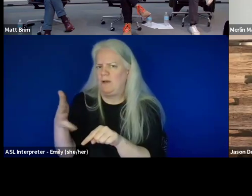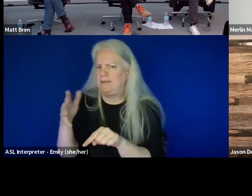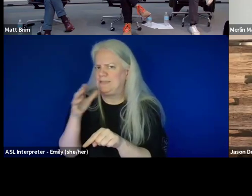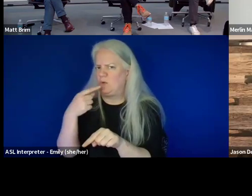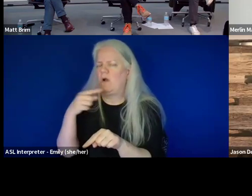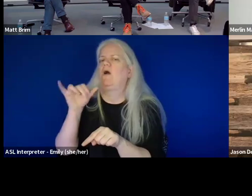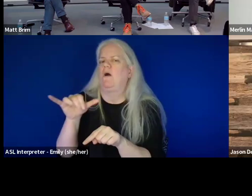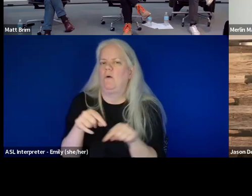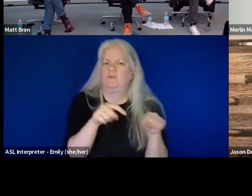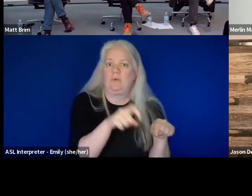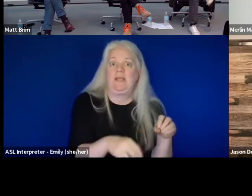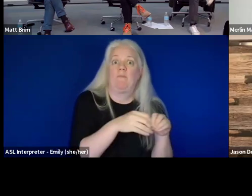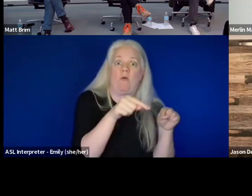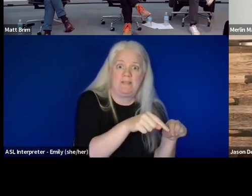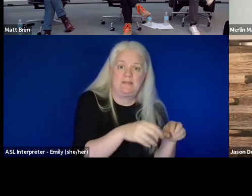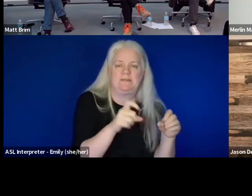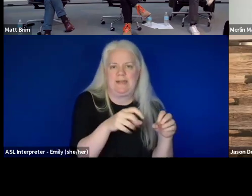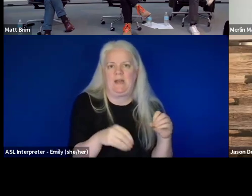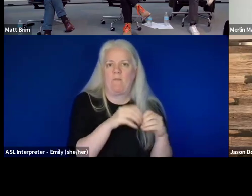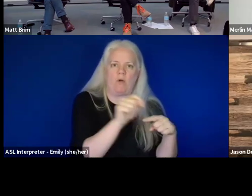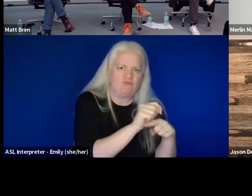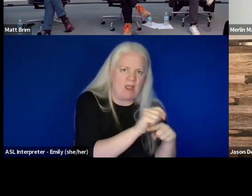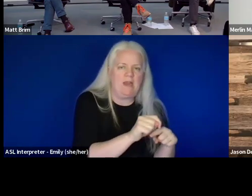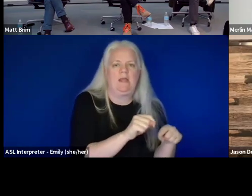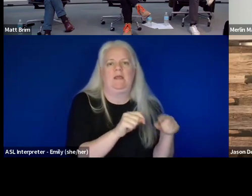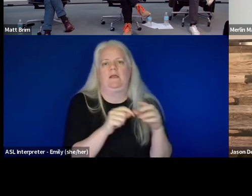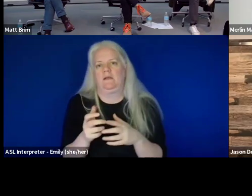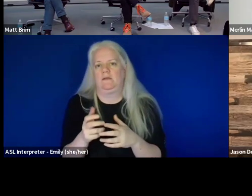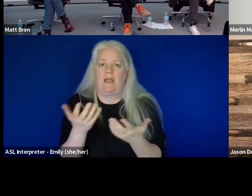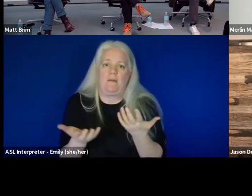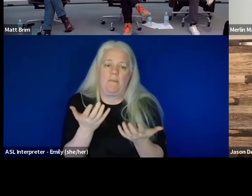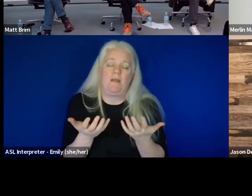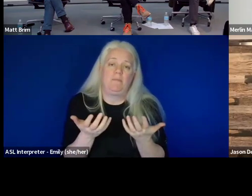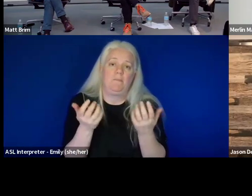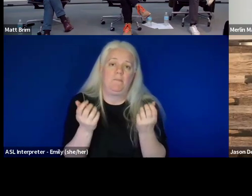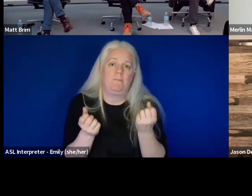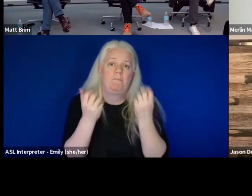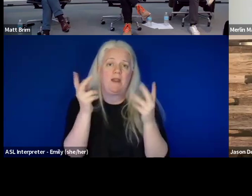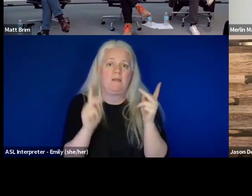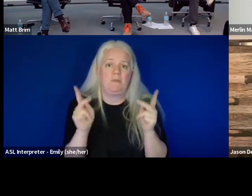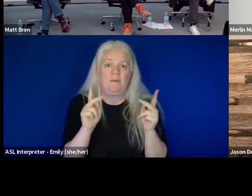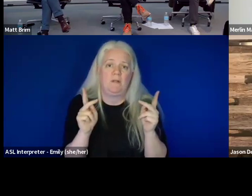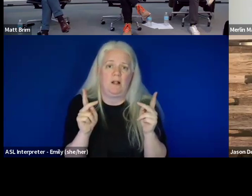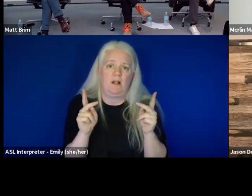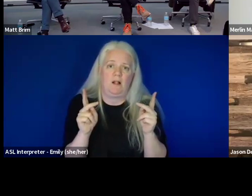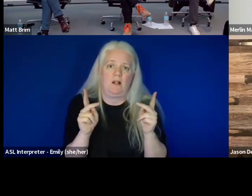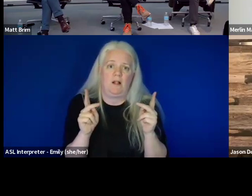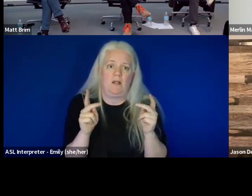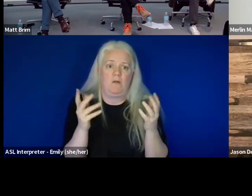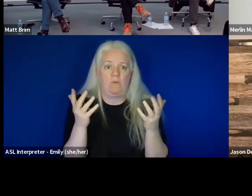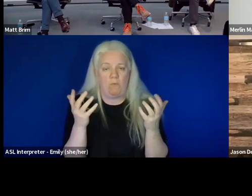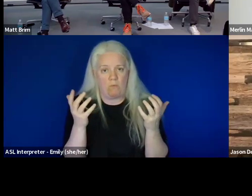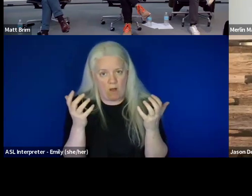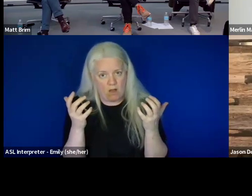We need more of this. We need more training. Towards your point is like, there may be a lot of people who are wanting to be in a